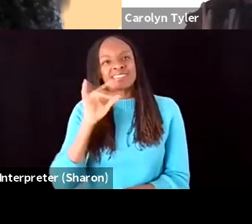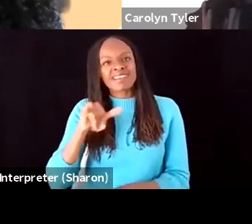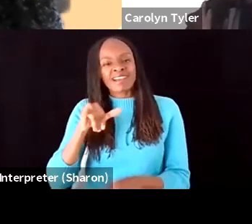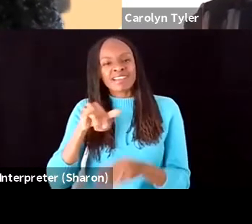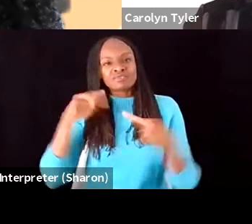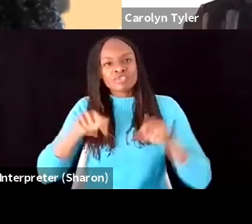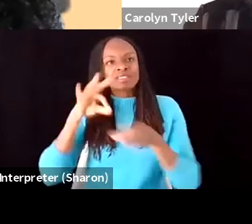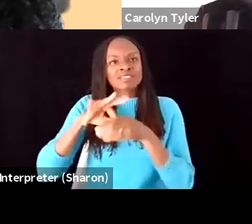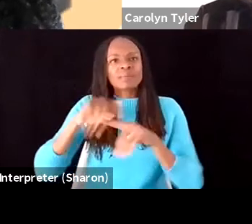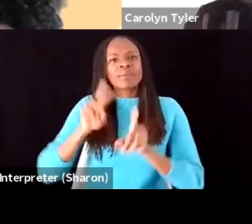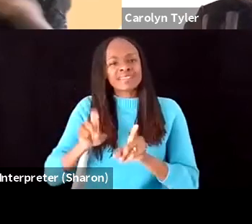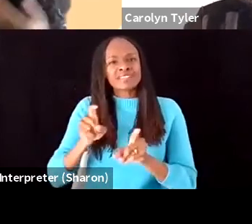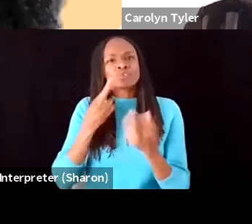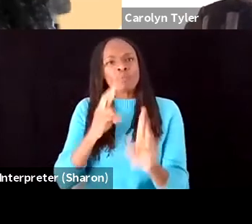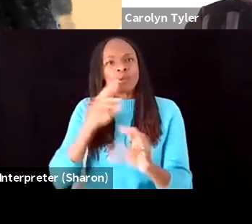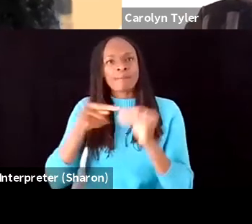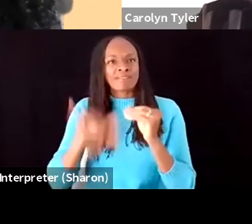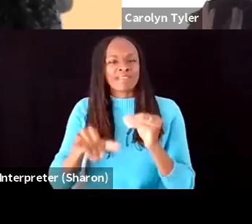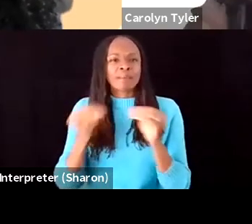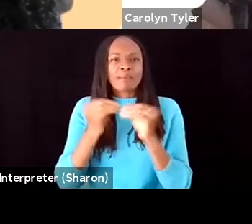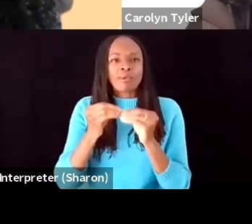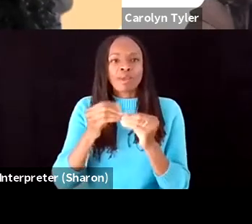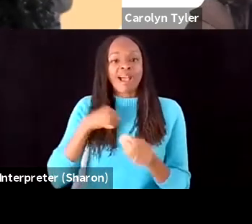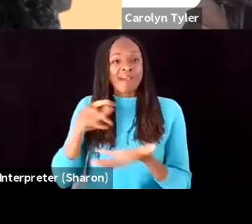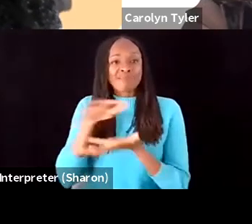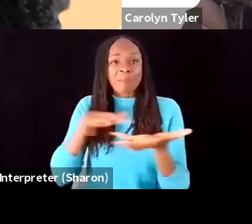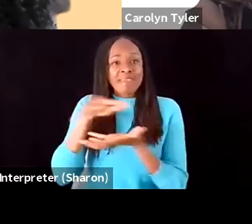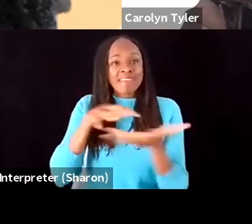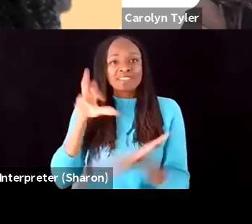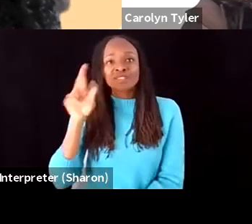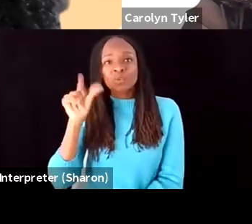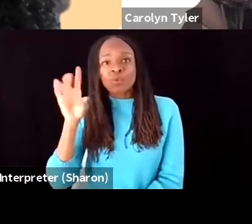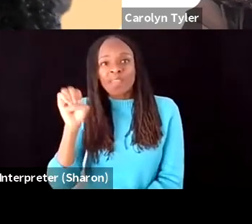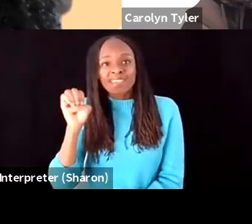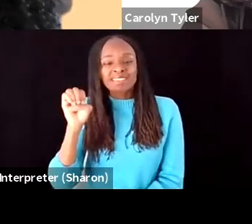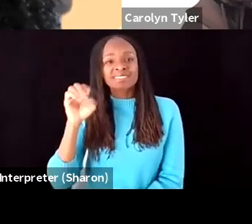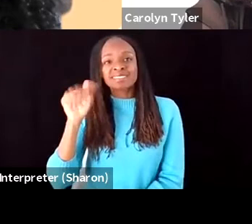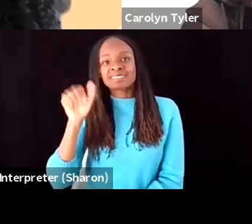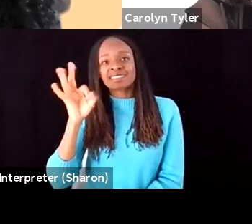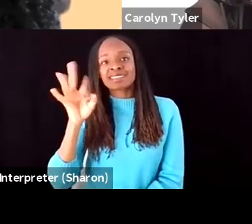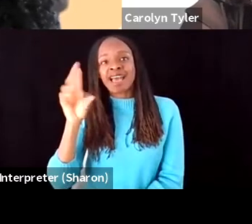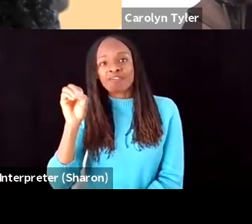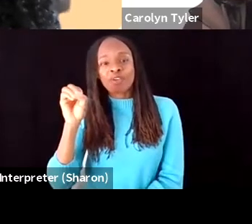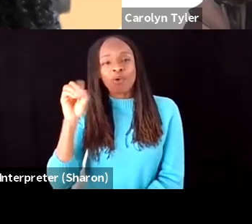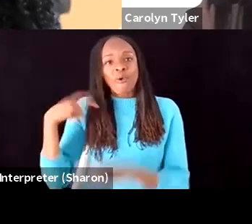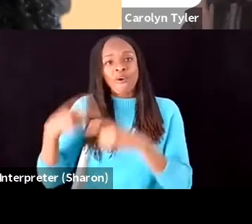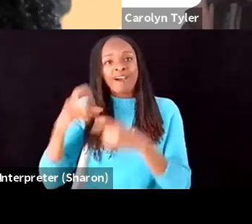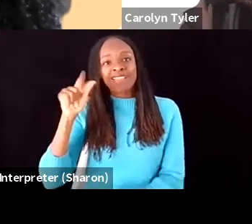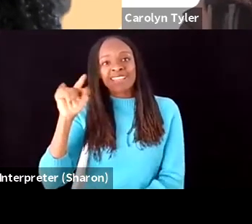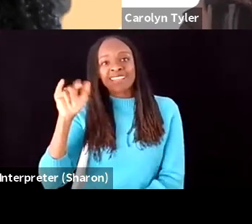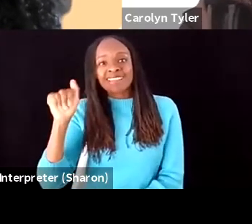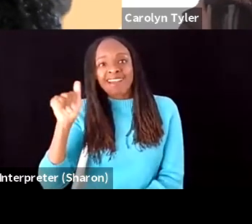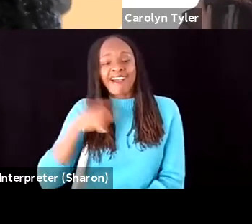for everybody. Is like, I'm a mixed race Afro-Latina. I identify in a lot of different